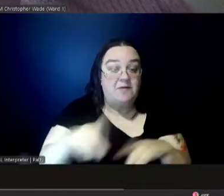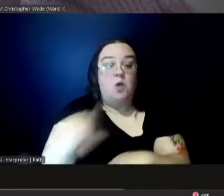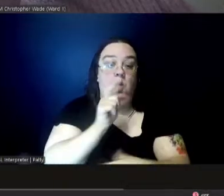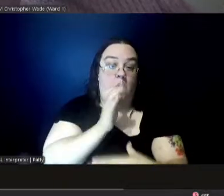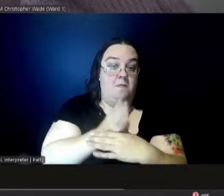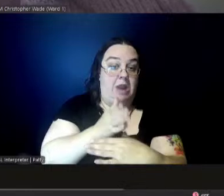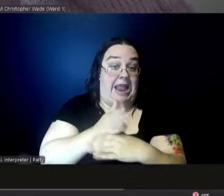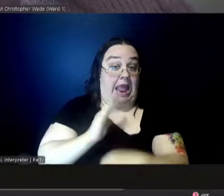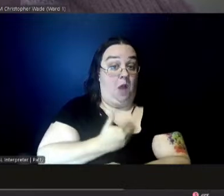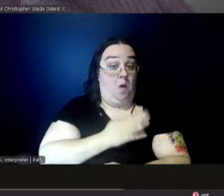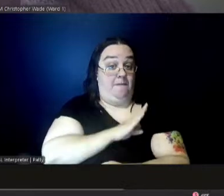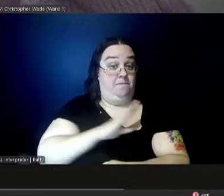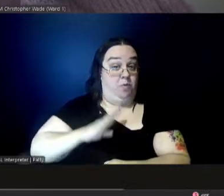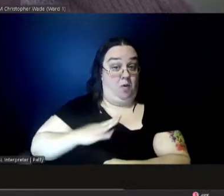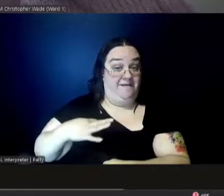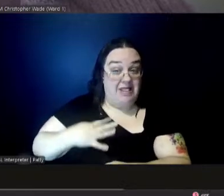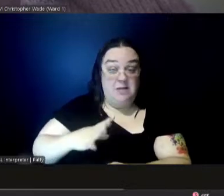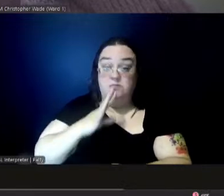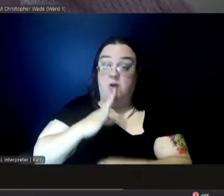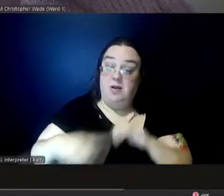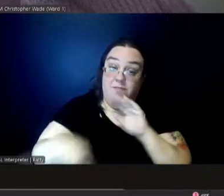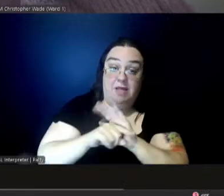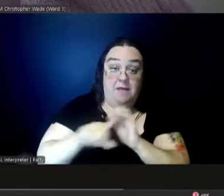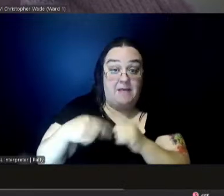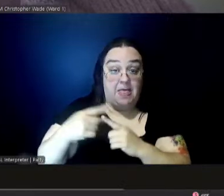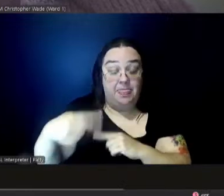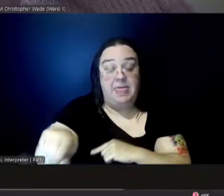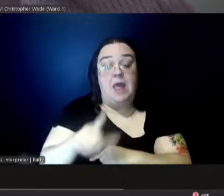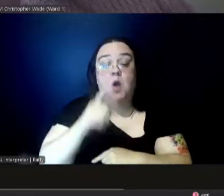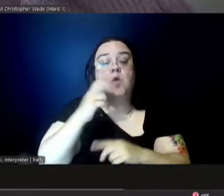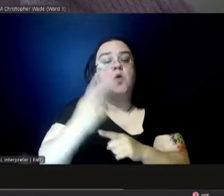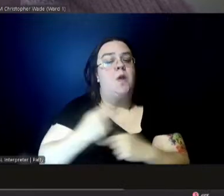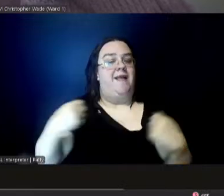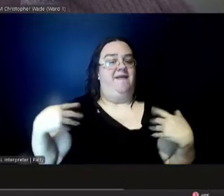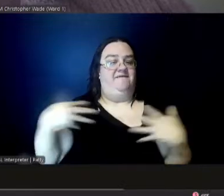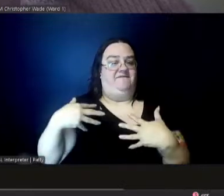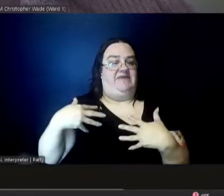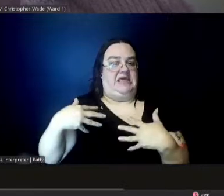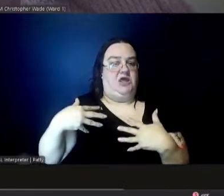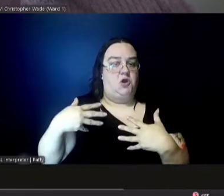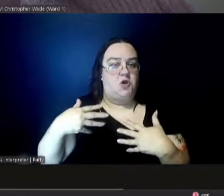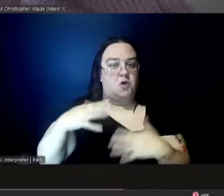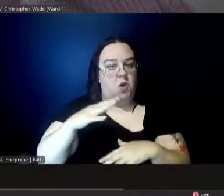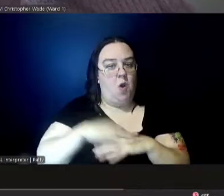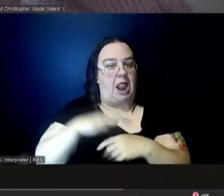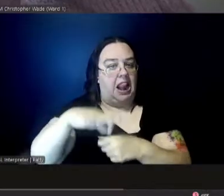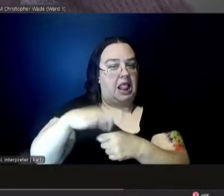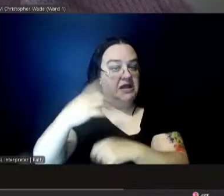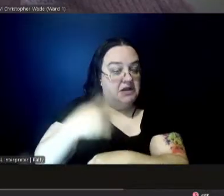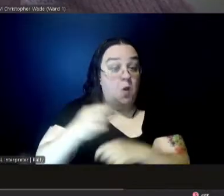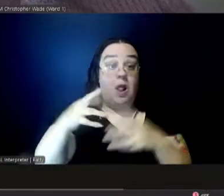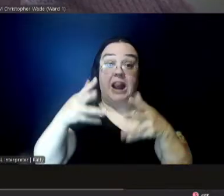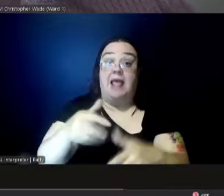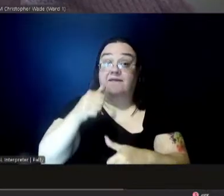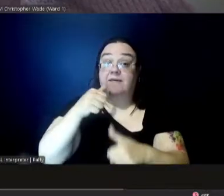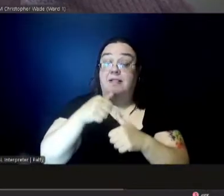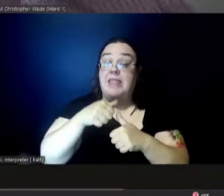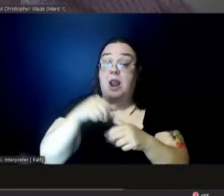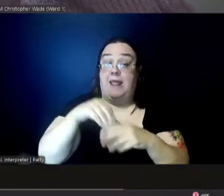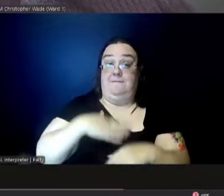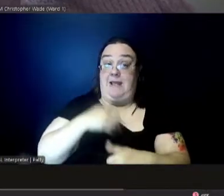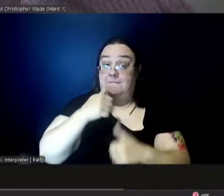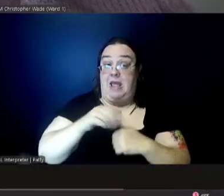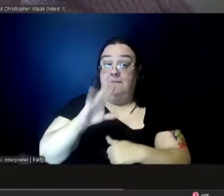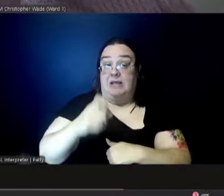volunteers and spoke ill of them, who used fear tactics on election day, or left letters in my mailbox telling me I should